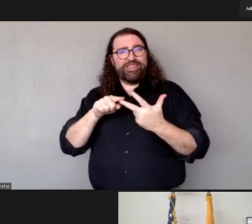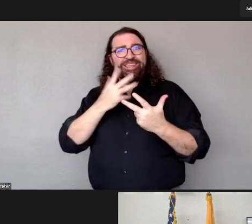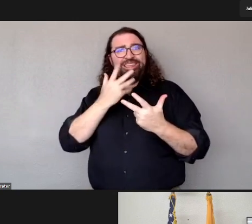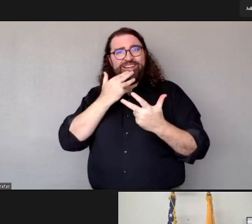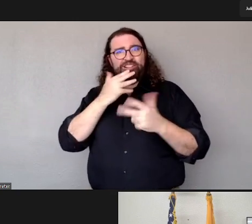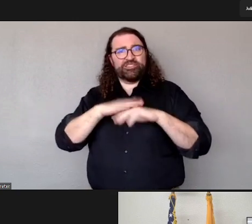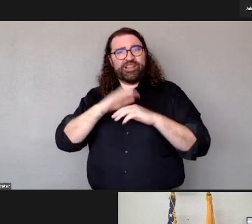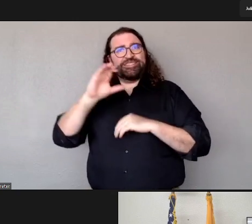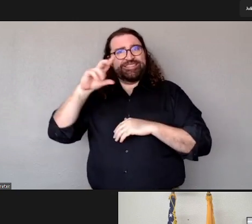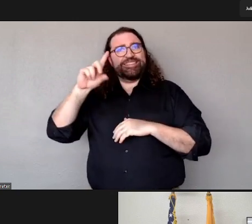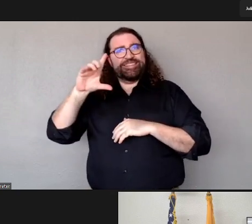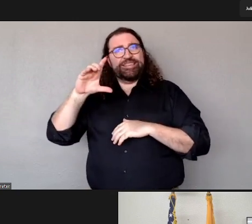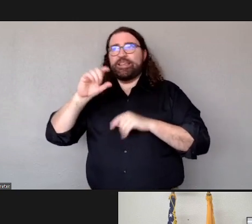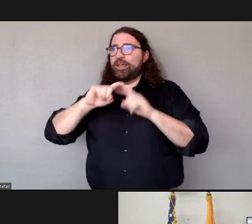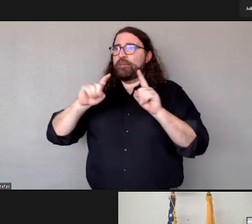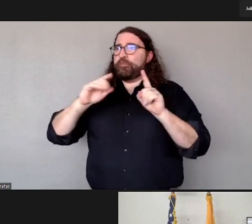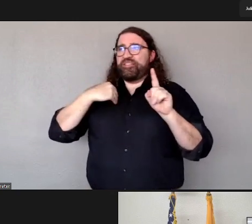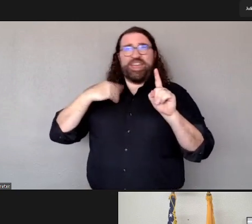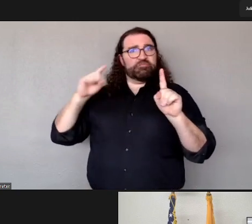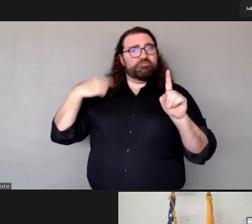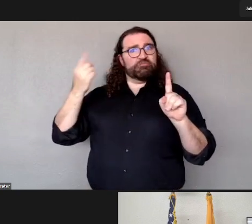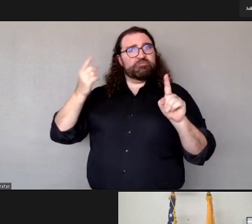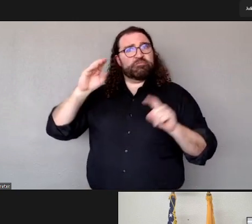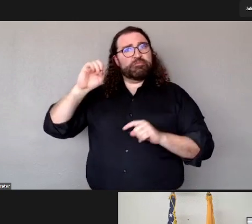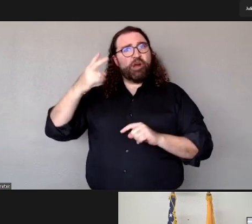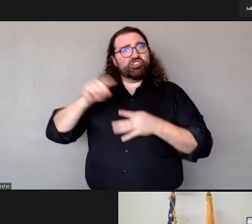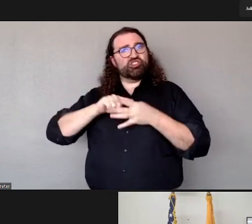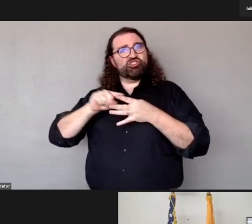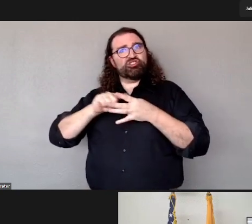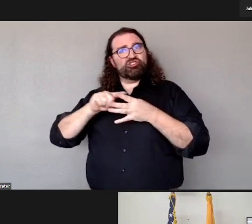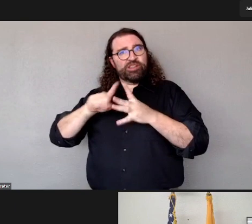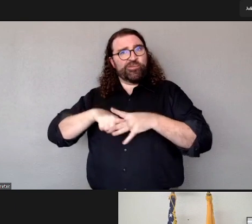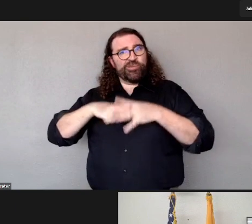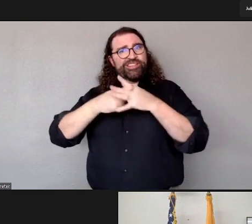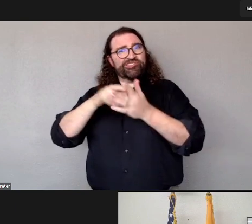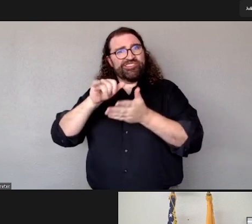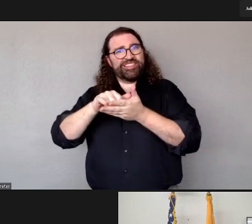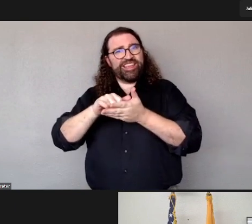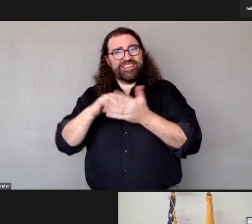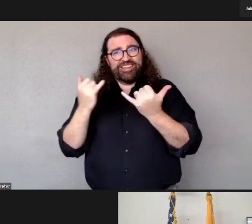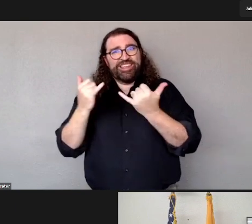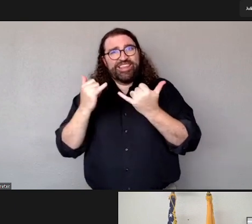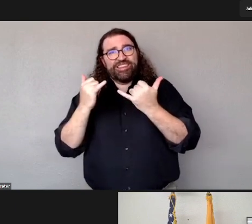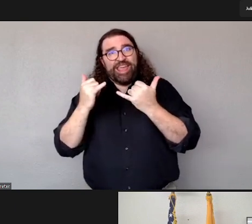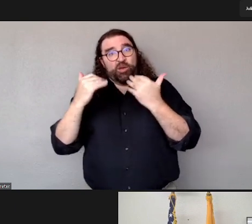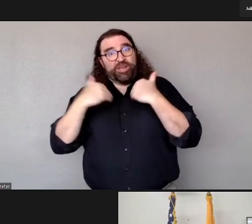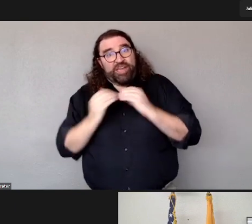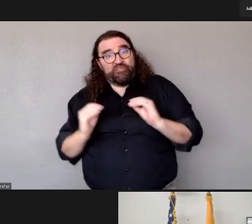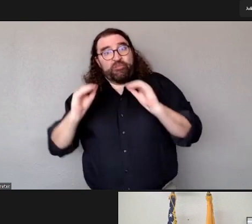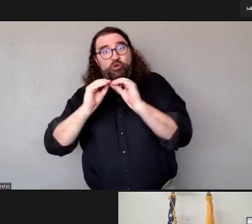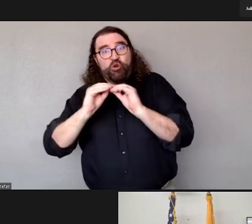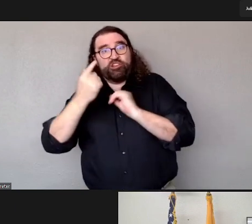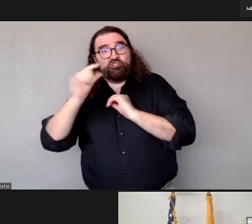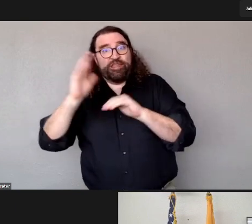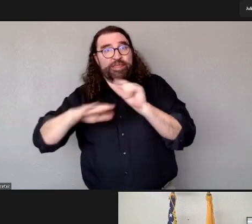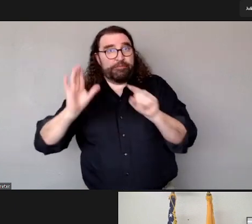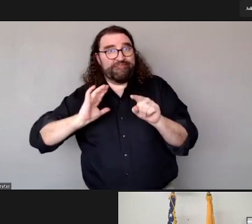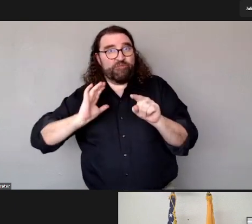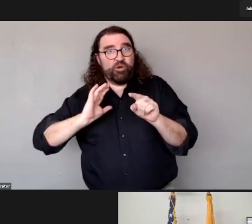had all three colors since the first week of March when they started it. I mean, we have more green than we've had previously, but so I didn't know